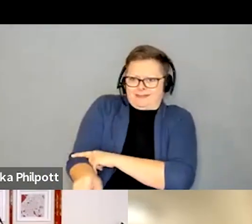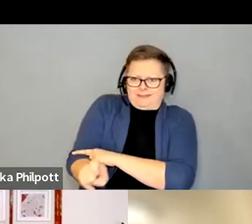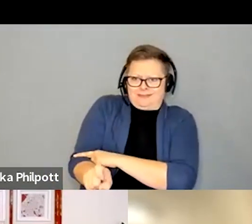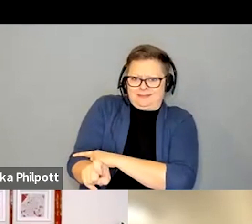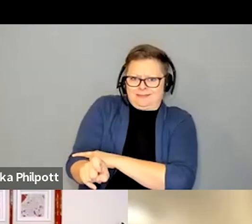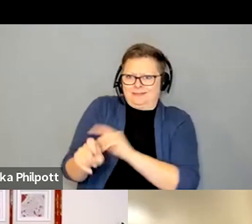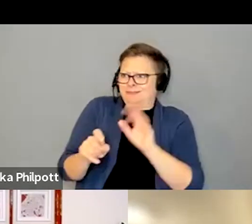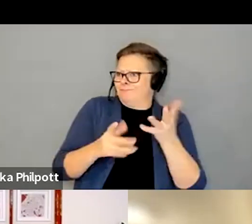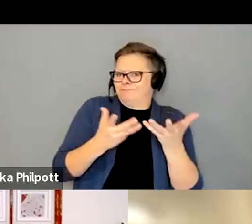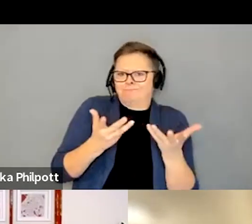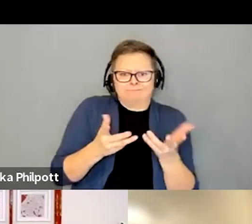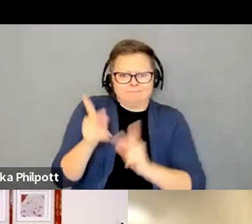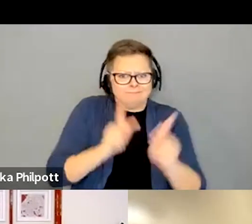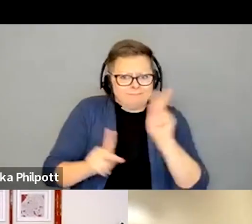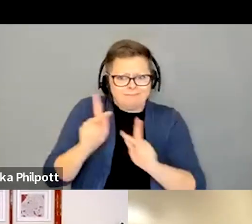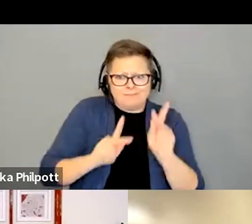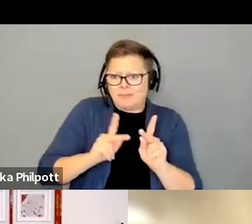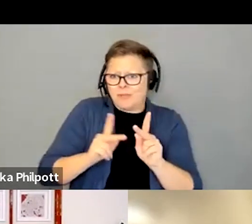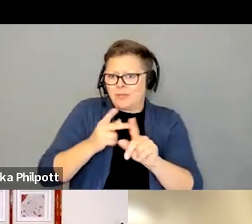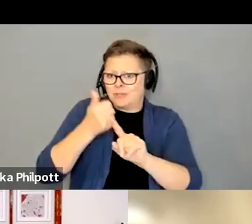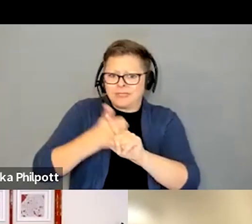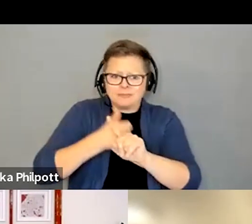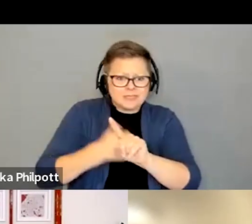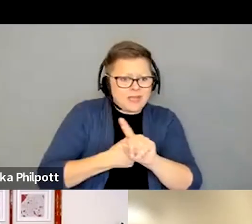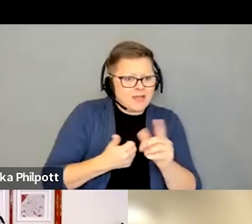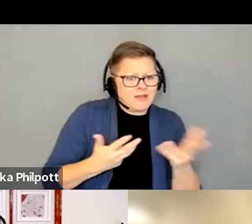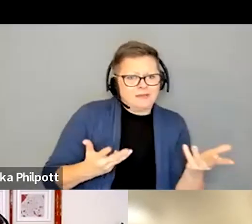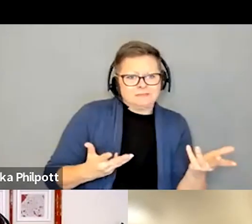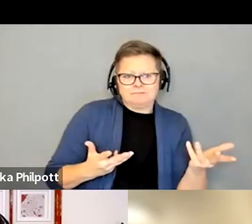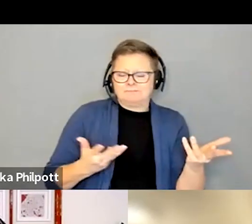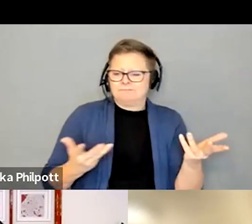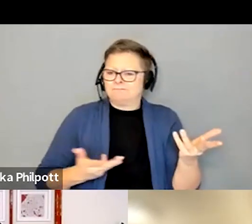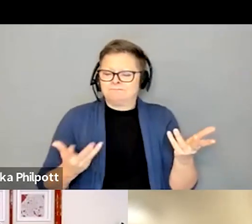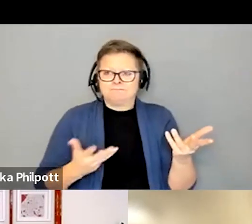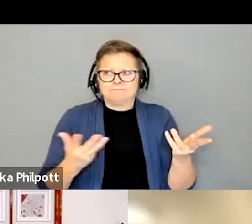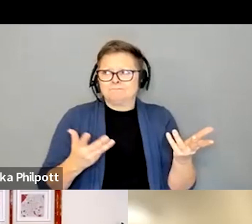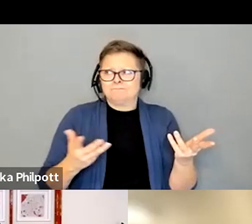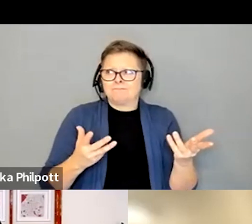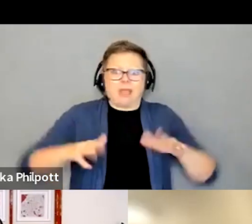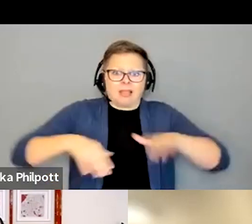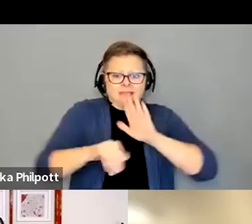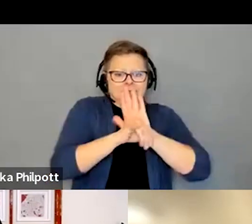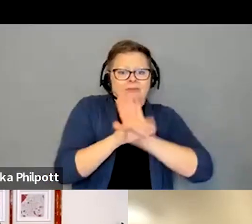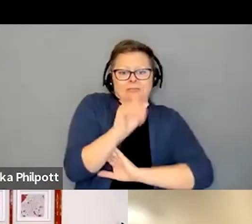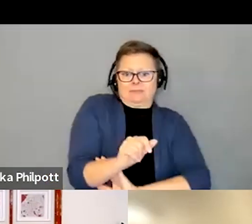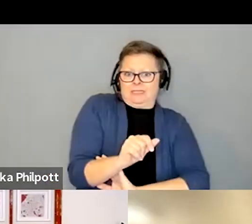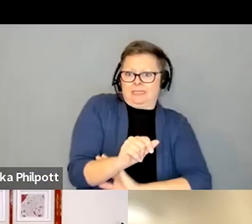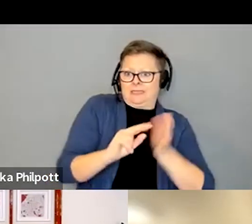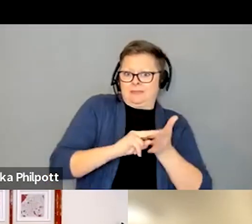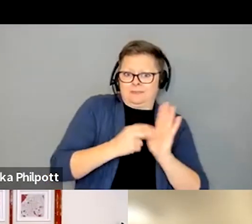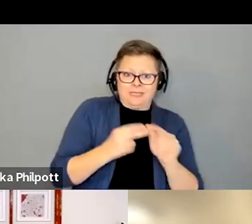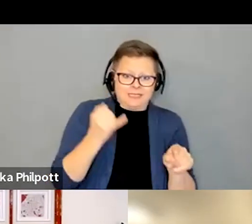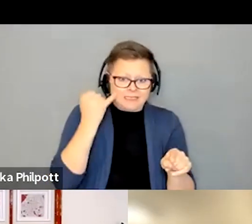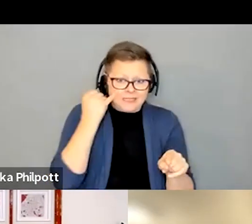to everyone, even people who don't necessarily identify as having a disability. If you were to use something like the Washington